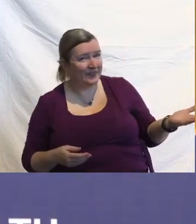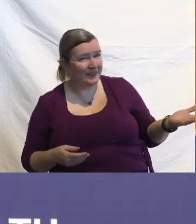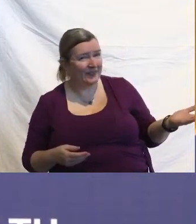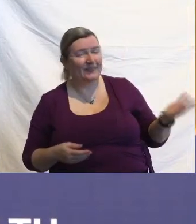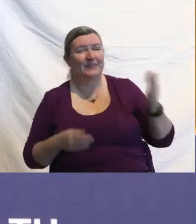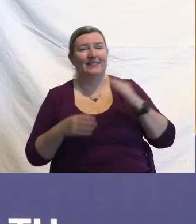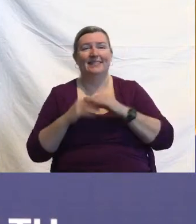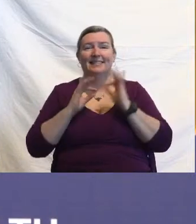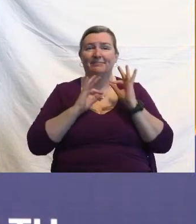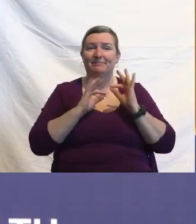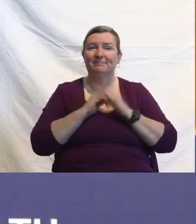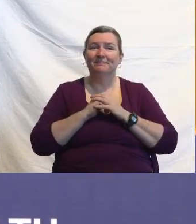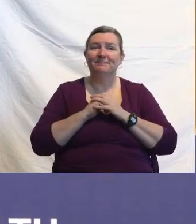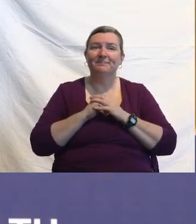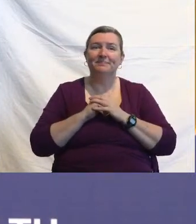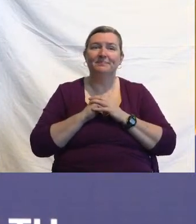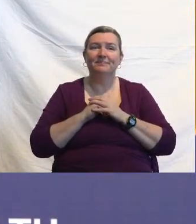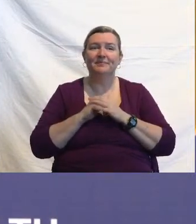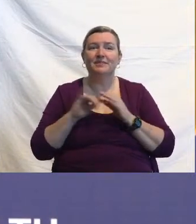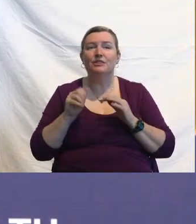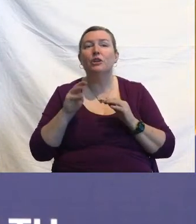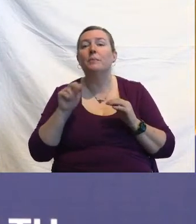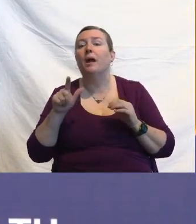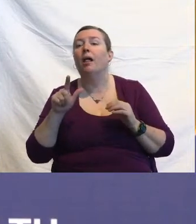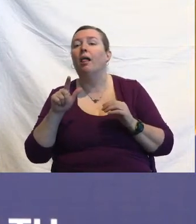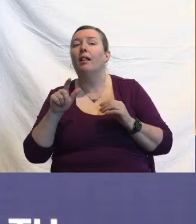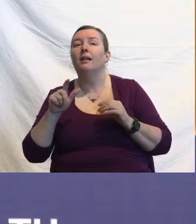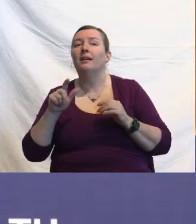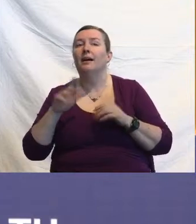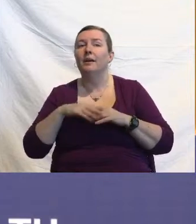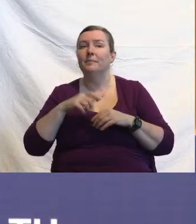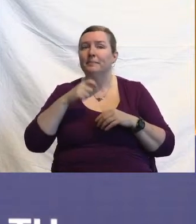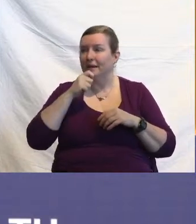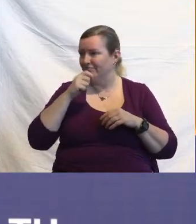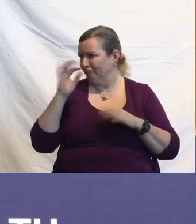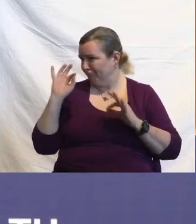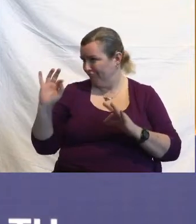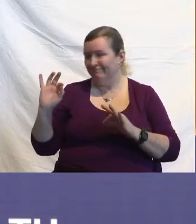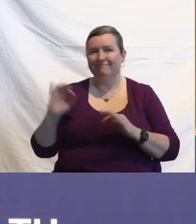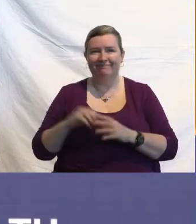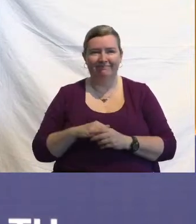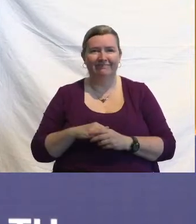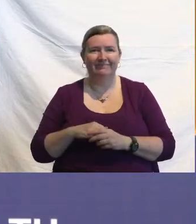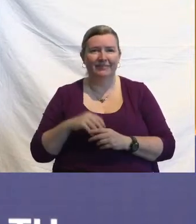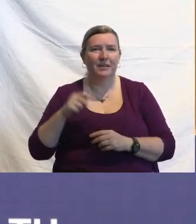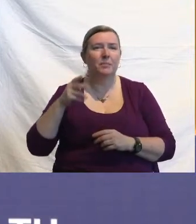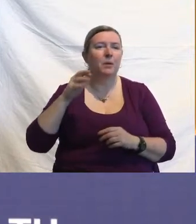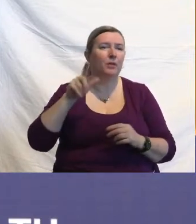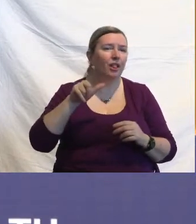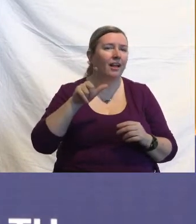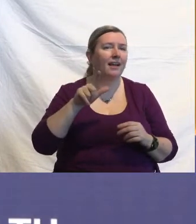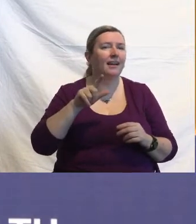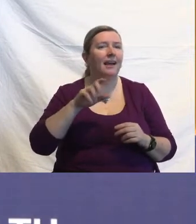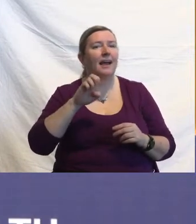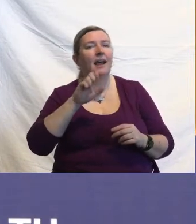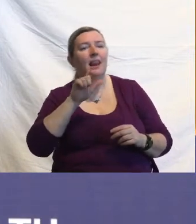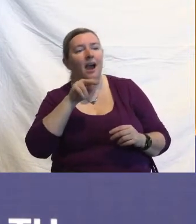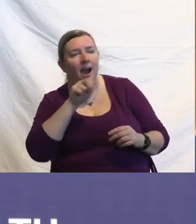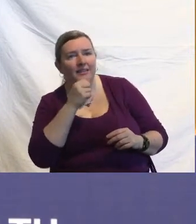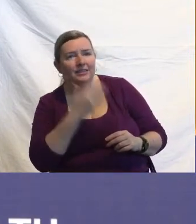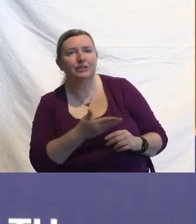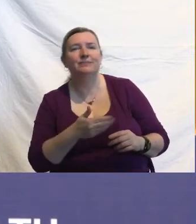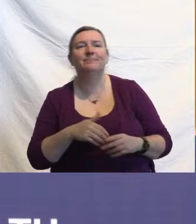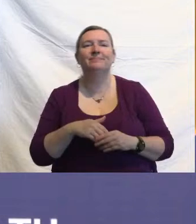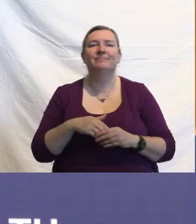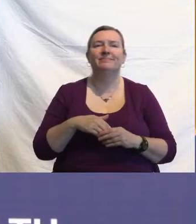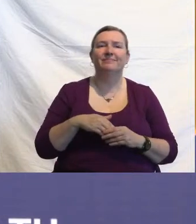had the mic today. Jamil, well done. Paramel, Aliana. Again, we'll mask up. So unless you hear otherwise, we'll